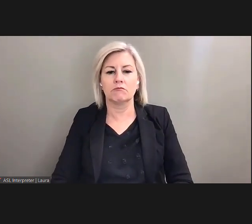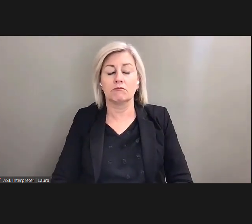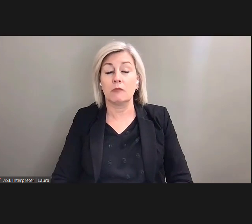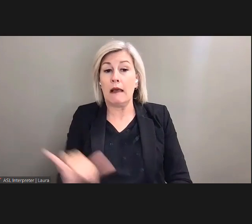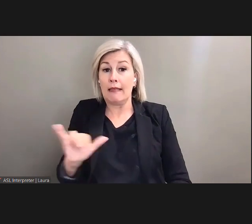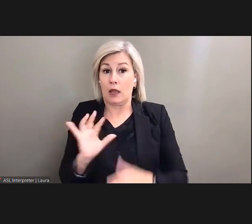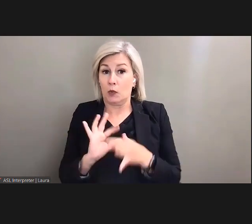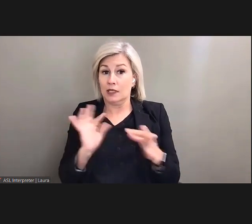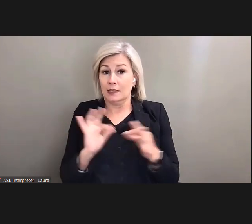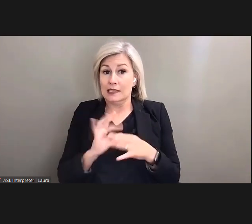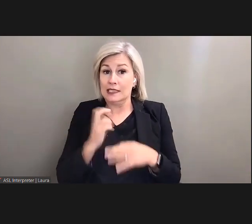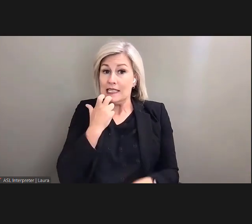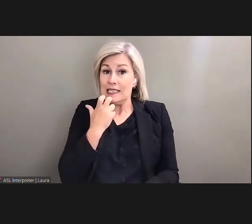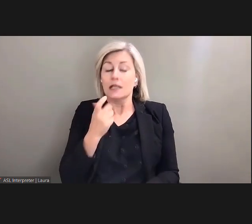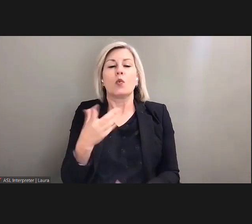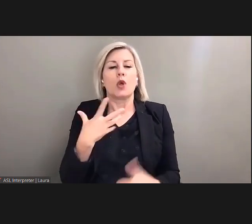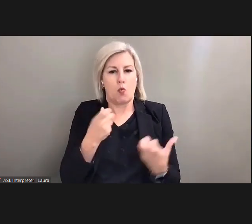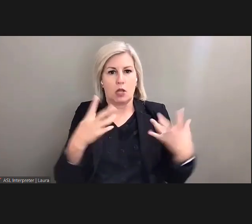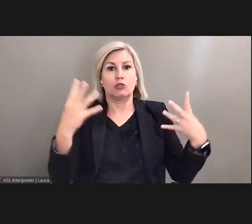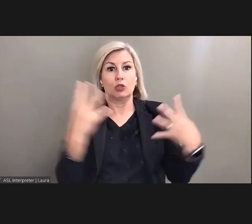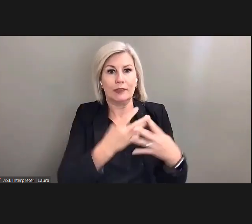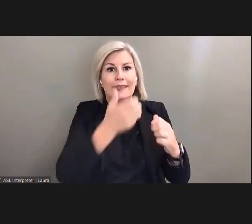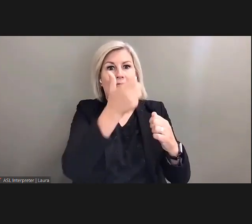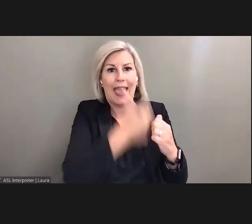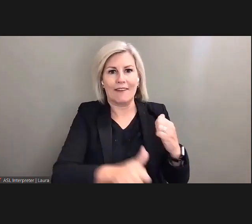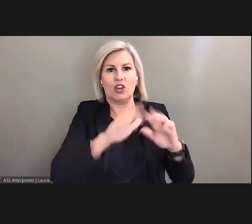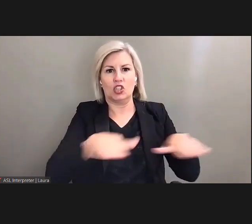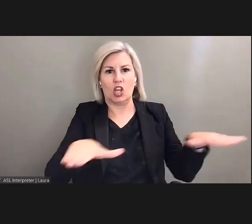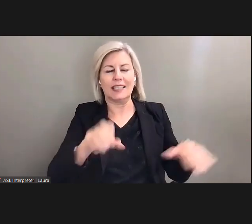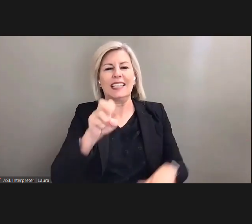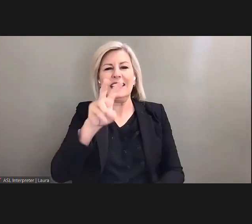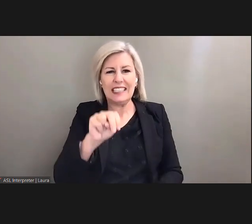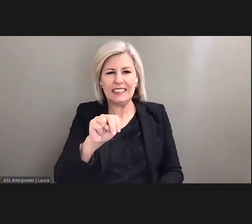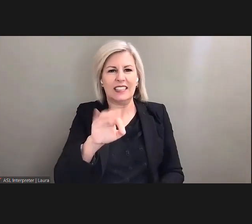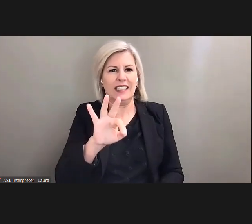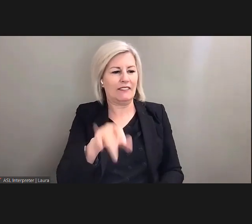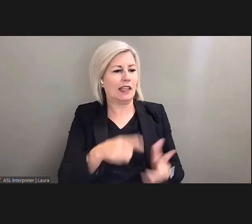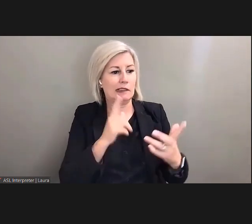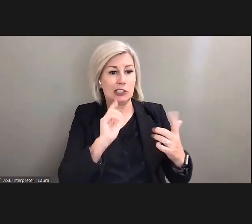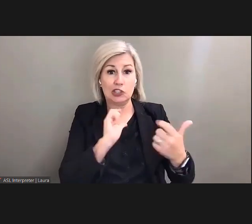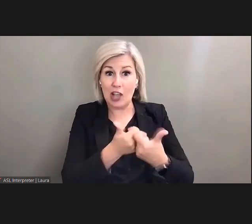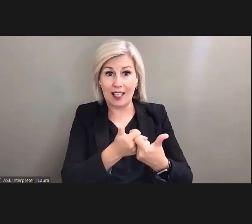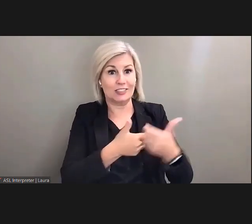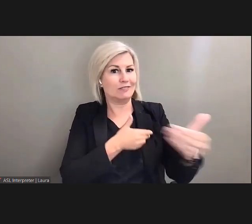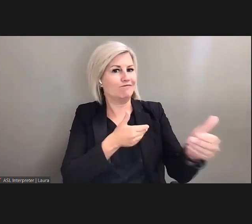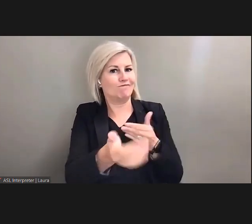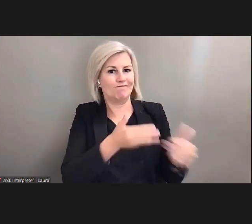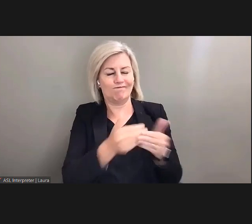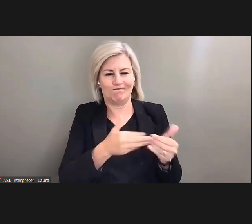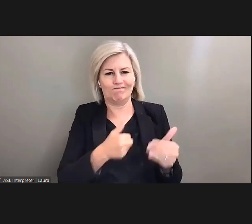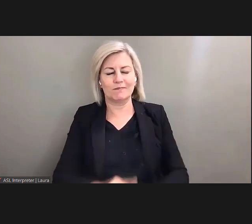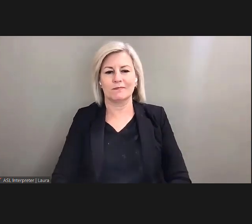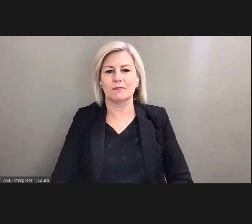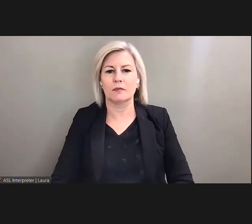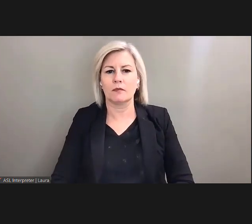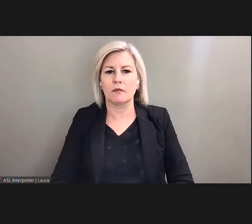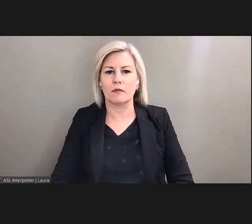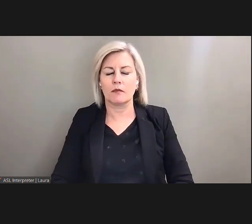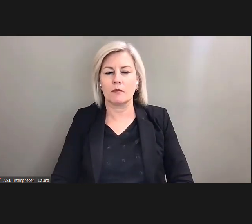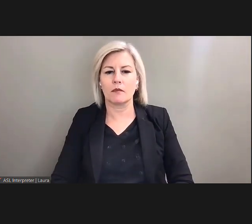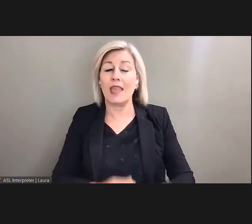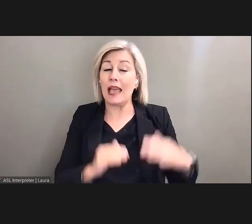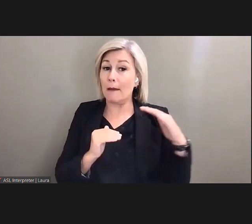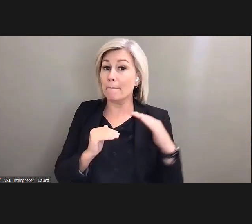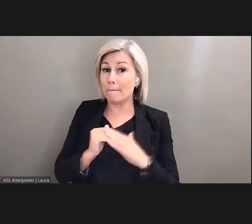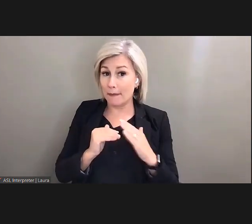moment ago, we want to screen every child, even the ones we find challenging to screen, right? So at a minimum,